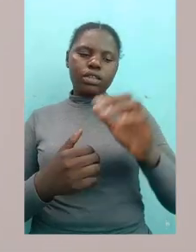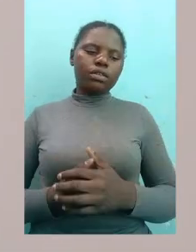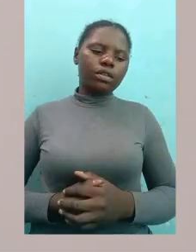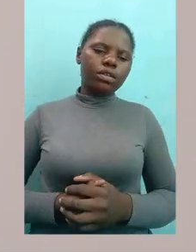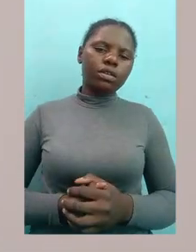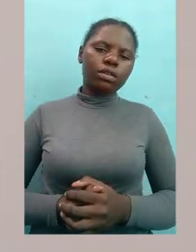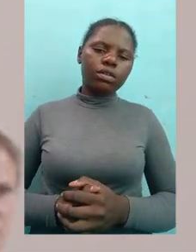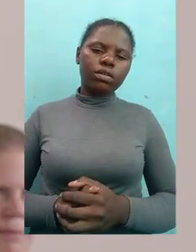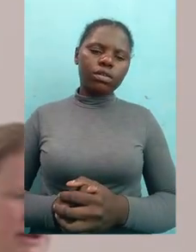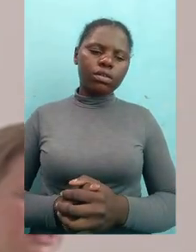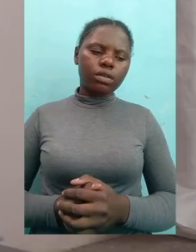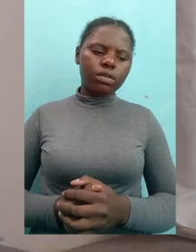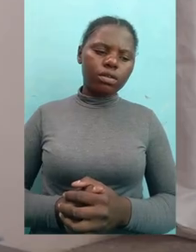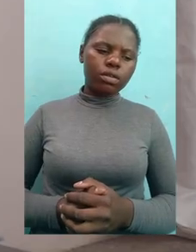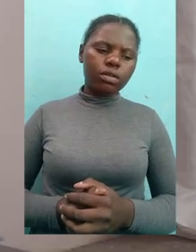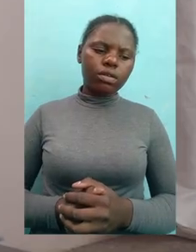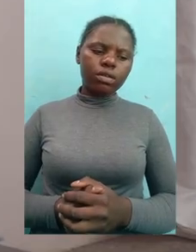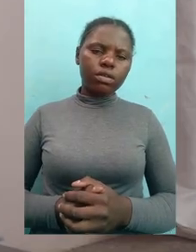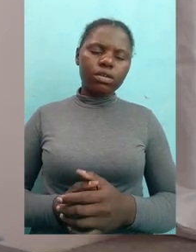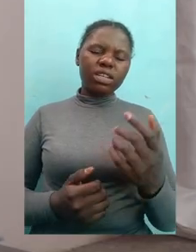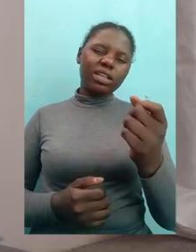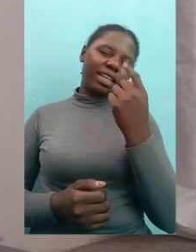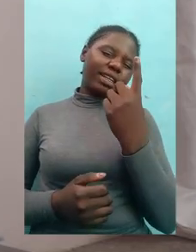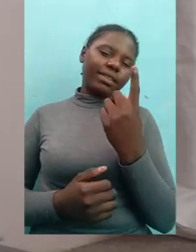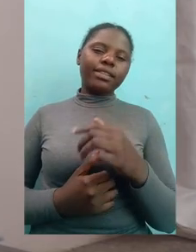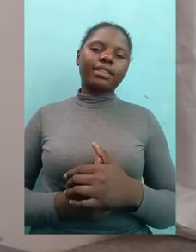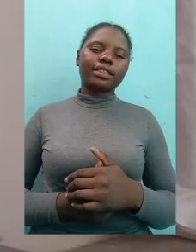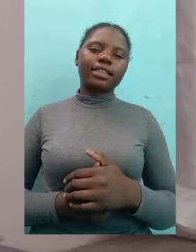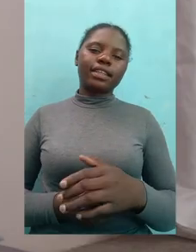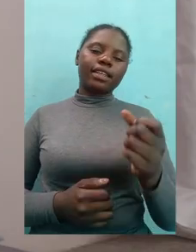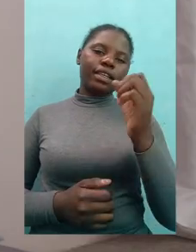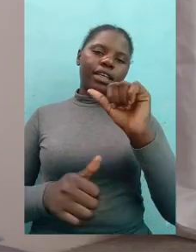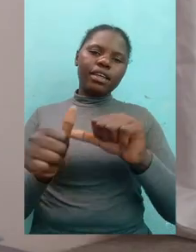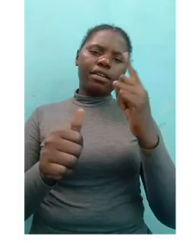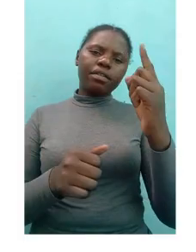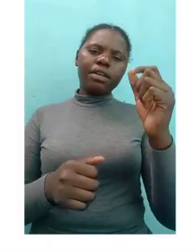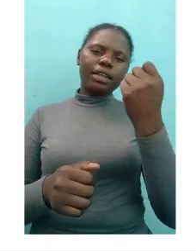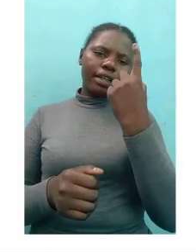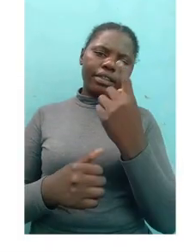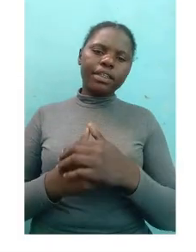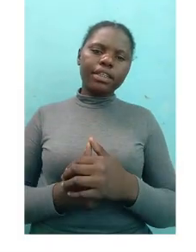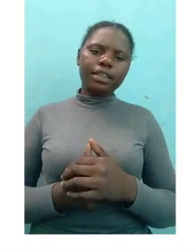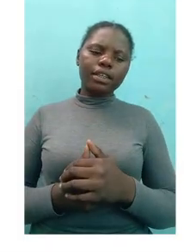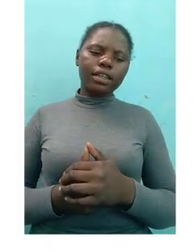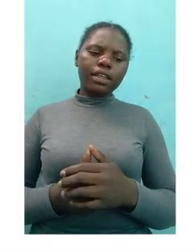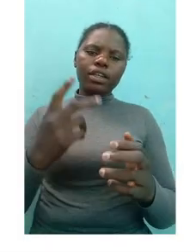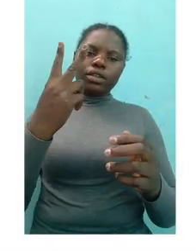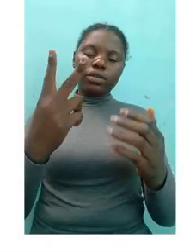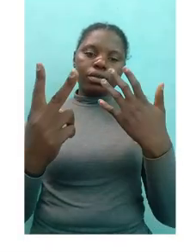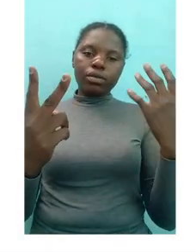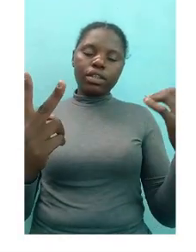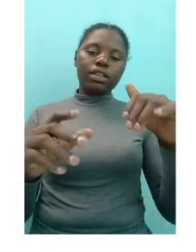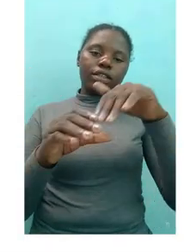not something we need to worry about. Is this making sense? Everyone understanding? Likelihood and impact,